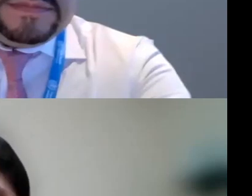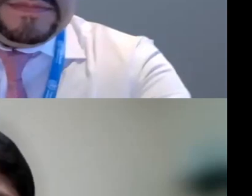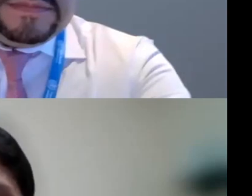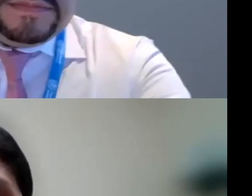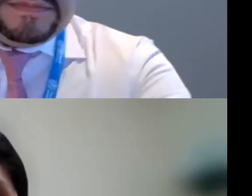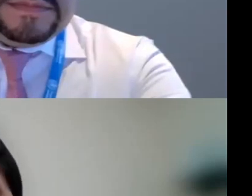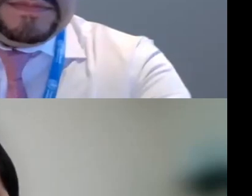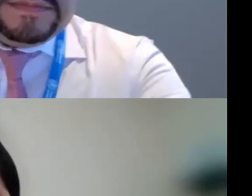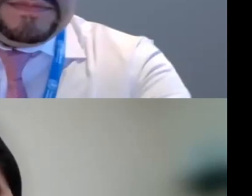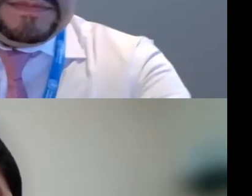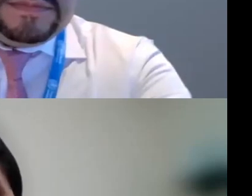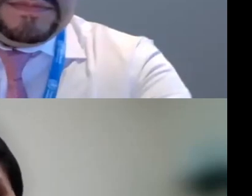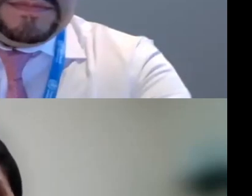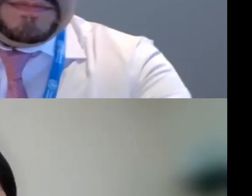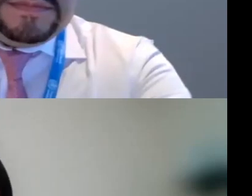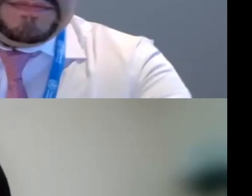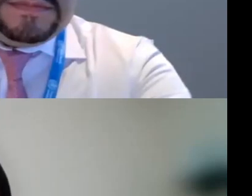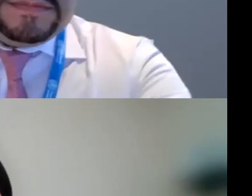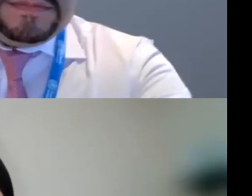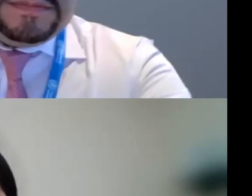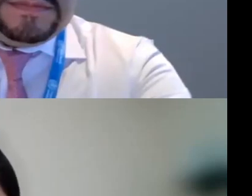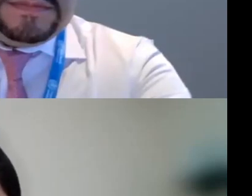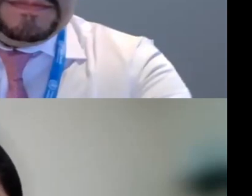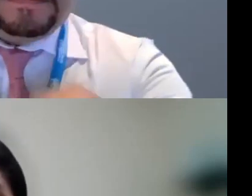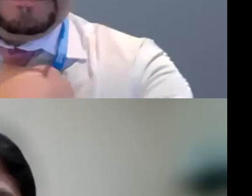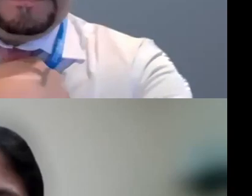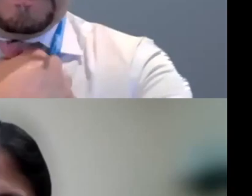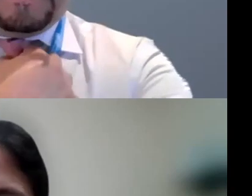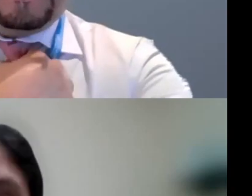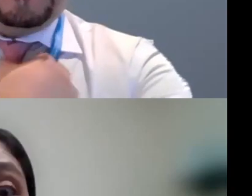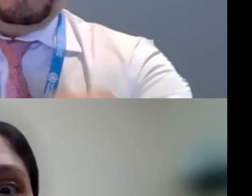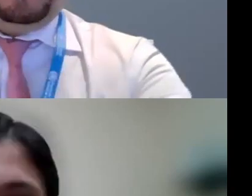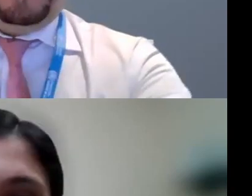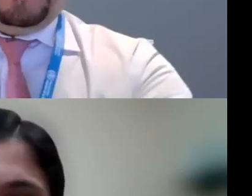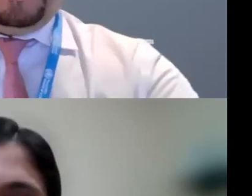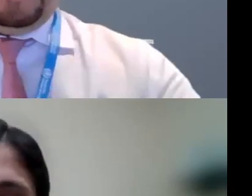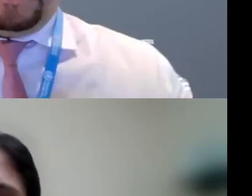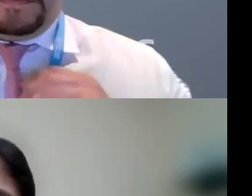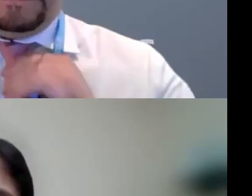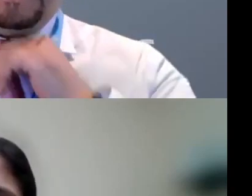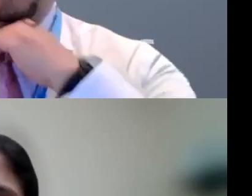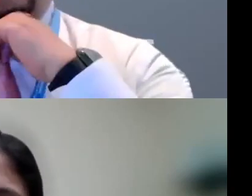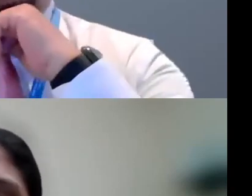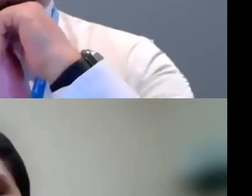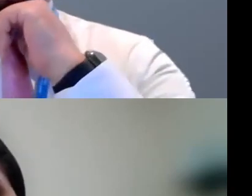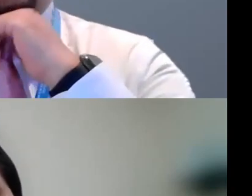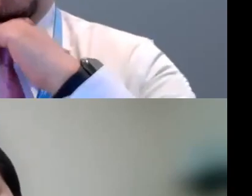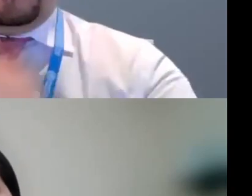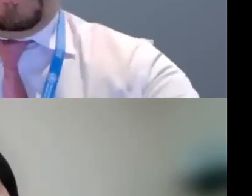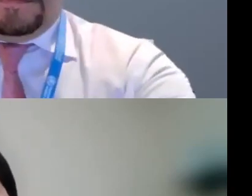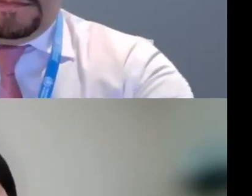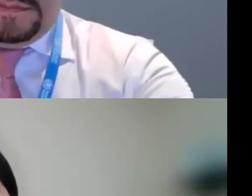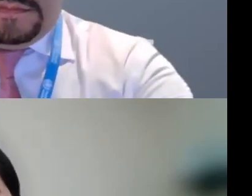of recognition of the voice and also of the learns the experiences from young people to